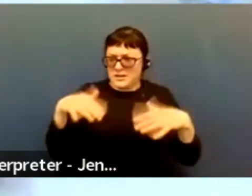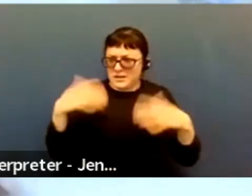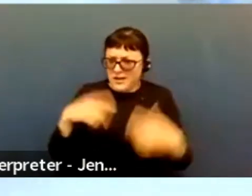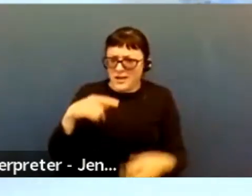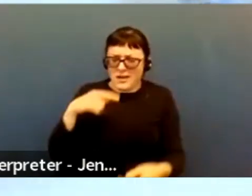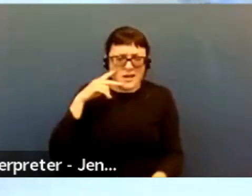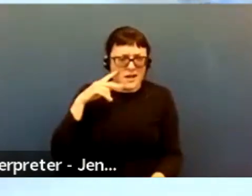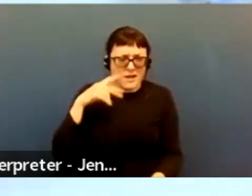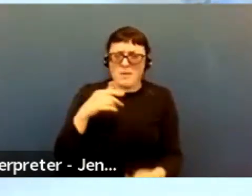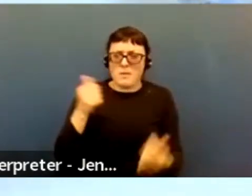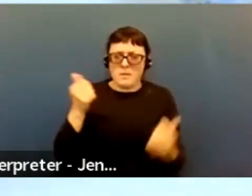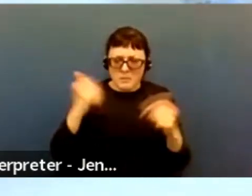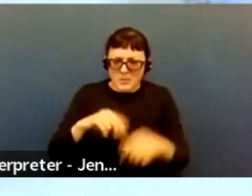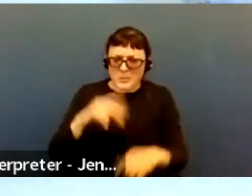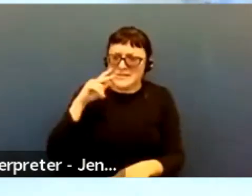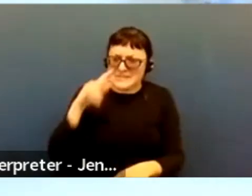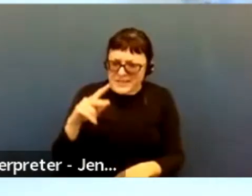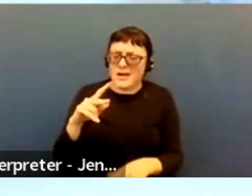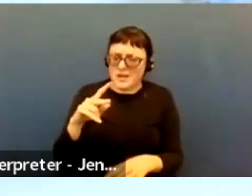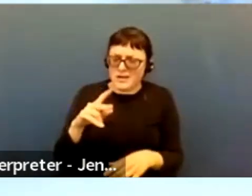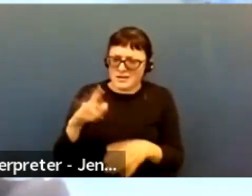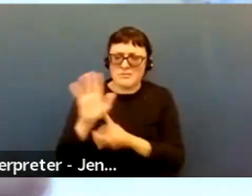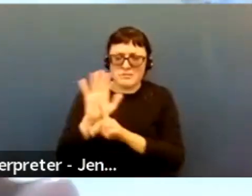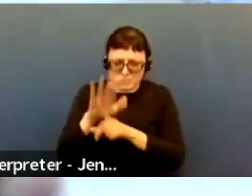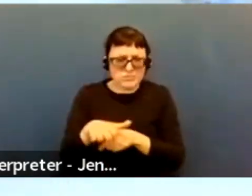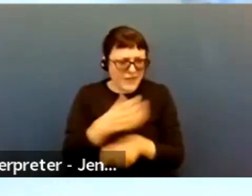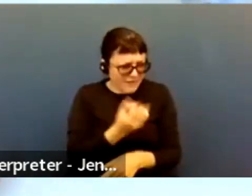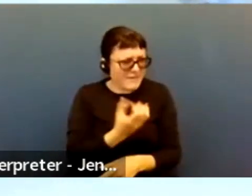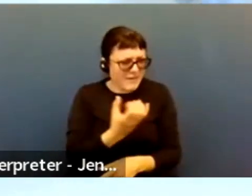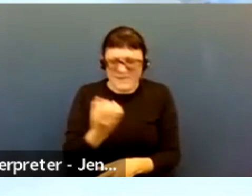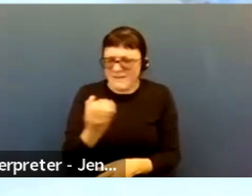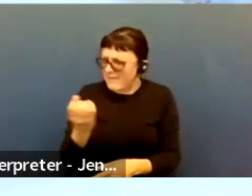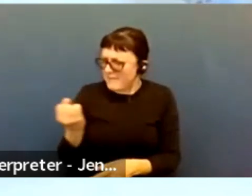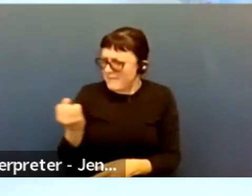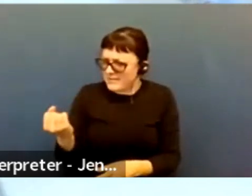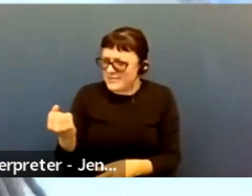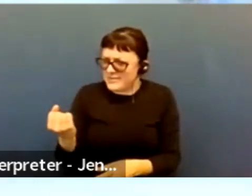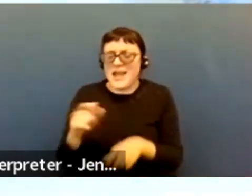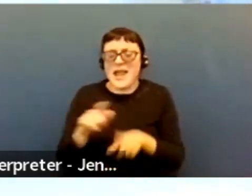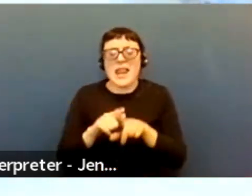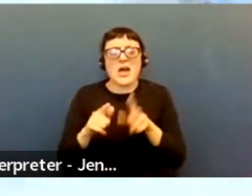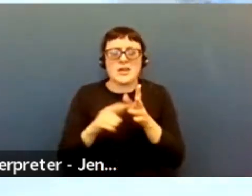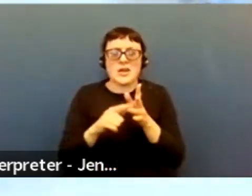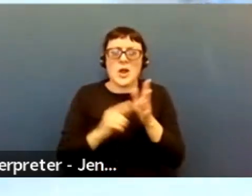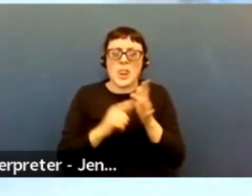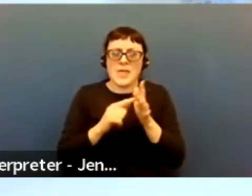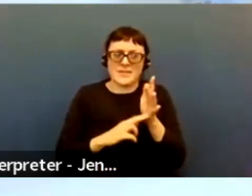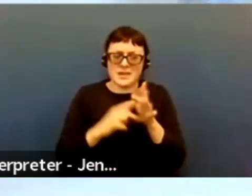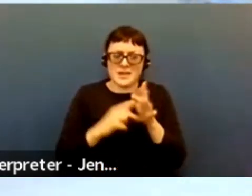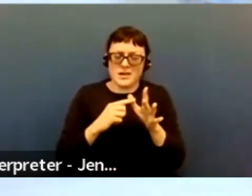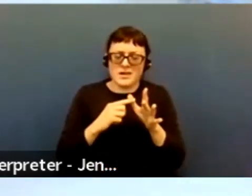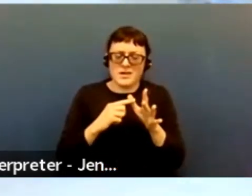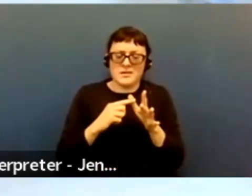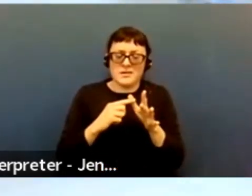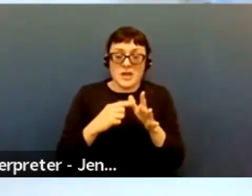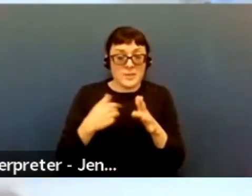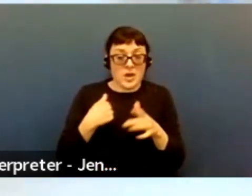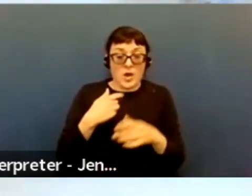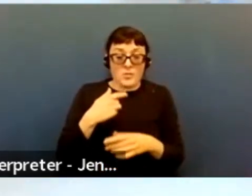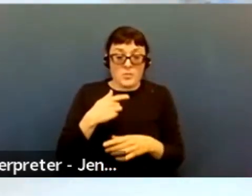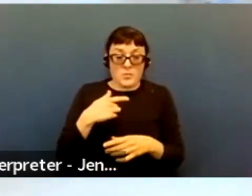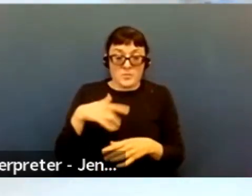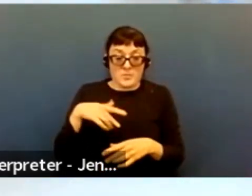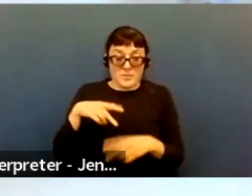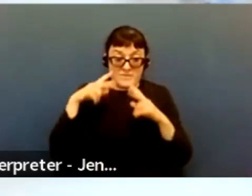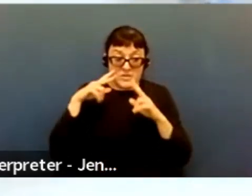suddenly he saw how it all worked. Does that make sense? And that's what Olivia is. She's suddenly going, I mean, I